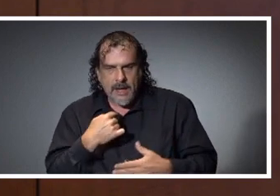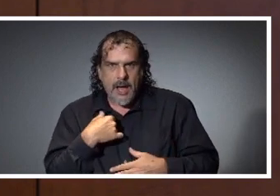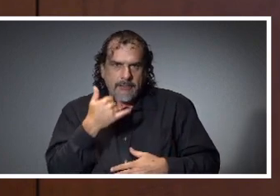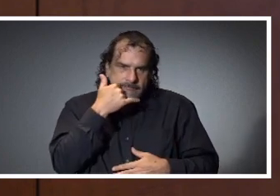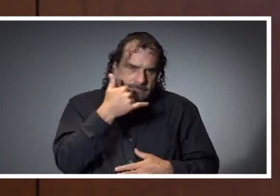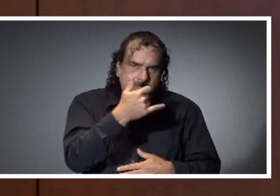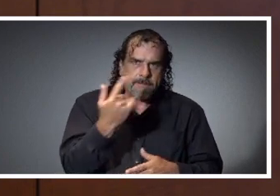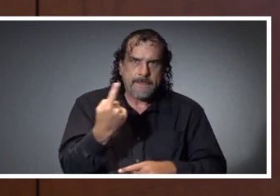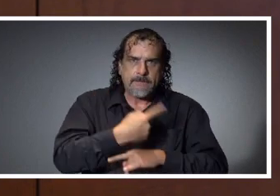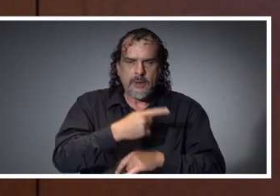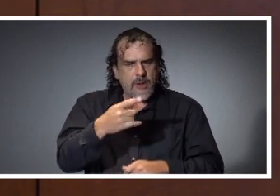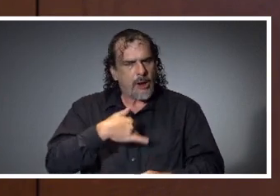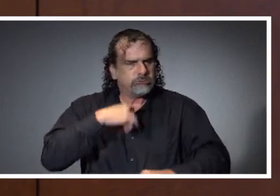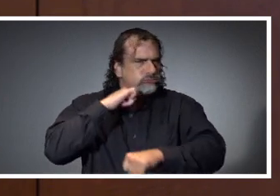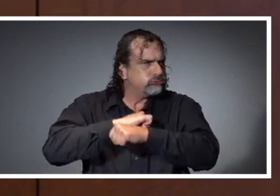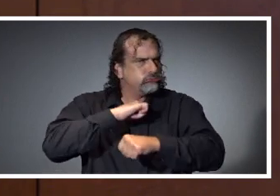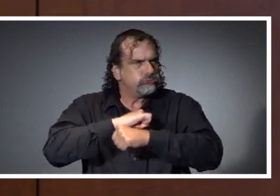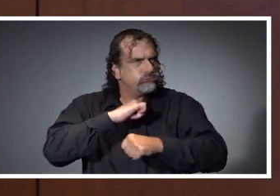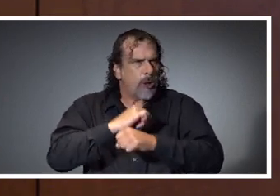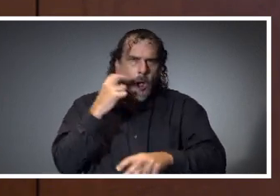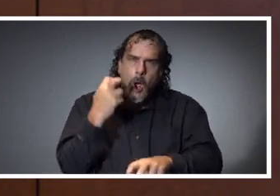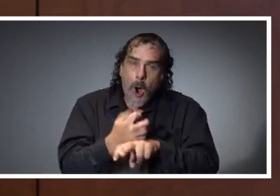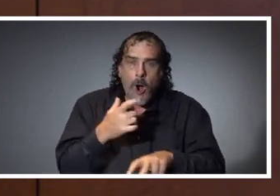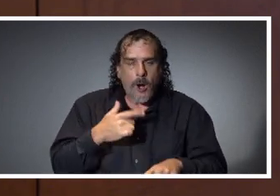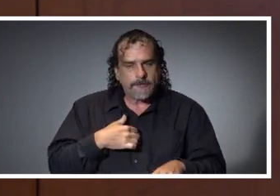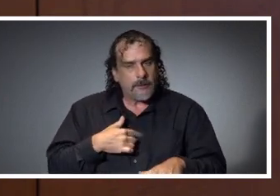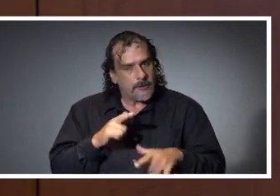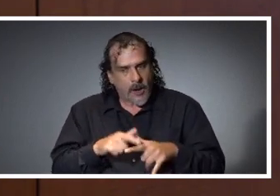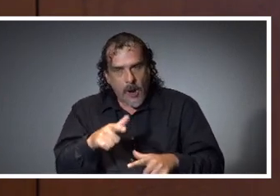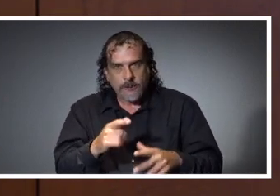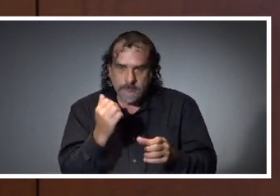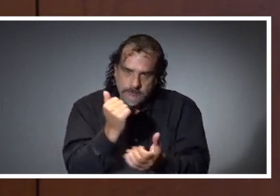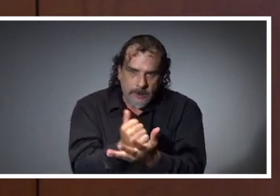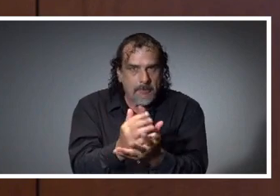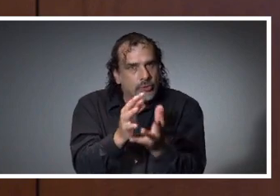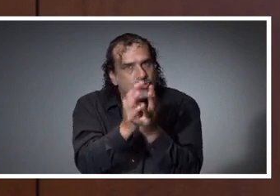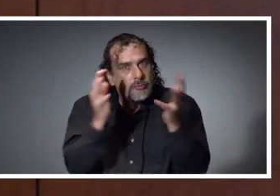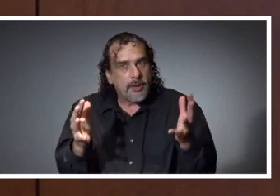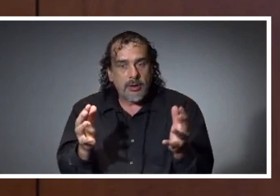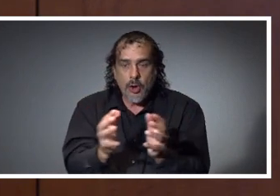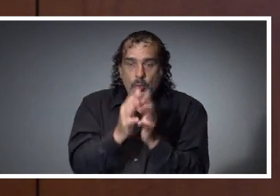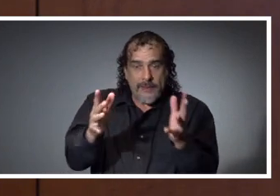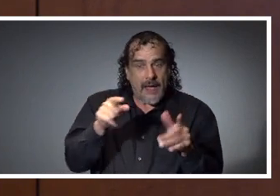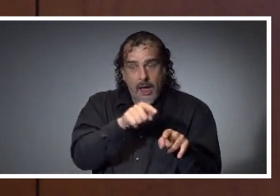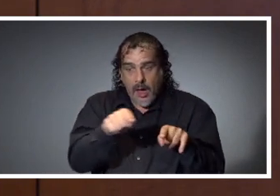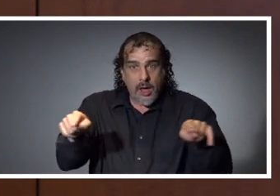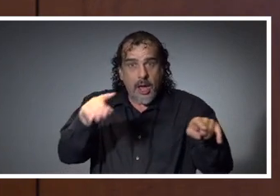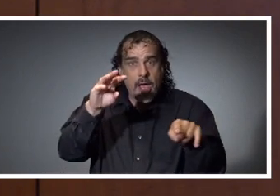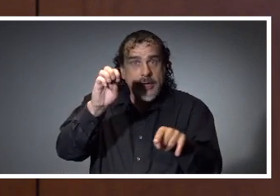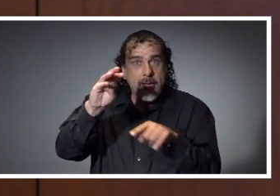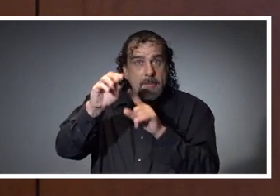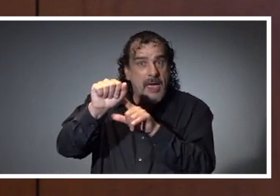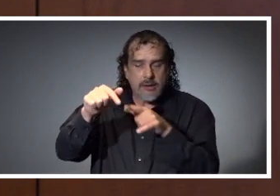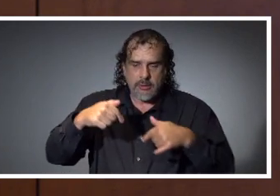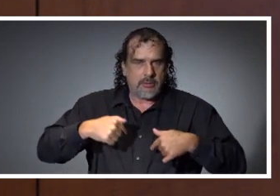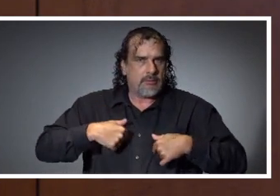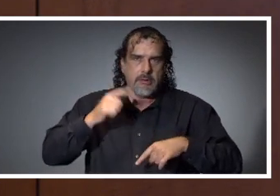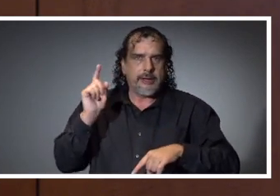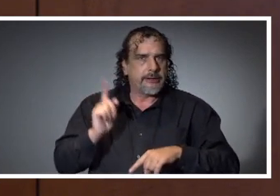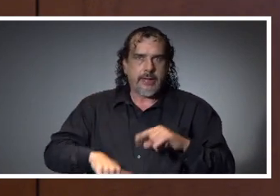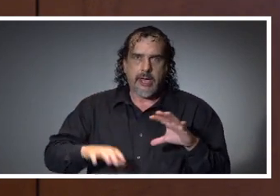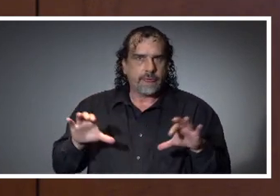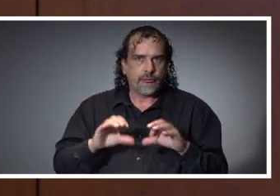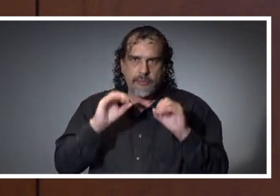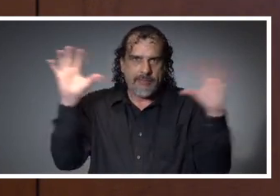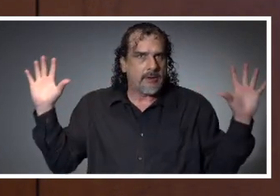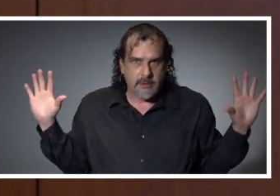they are doing the yeoman's work on the front line, and without them, MEMA certainly cannot do it by itself, but we can definitely provide